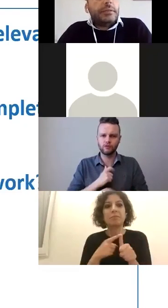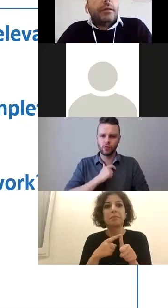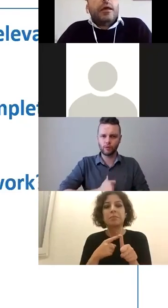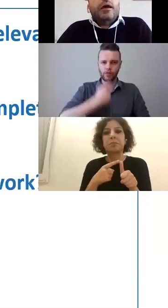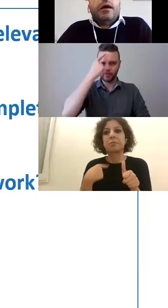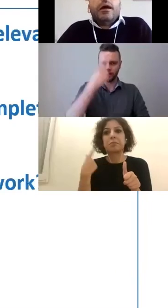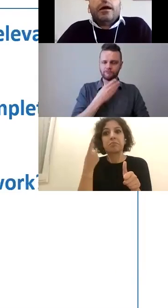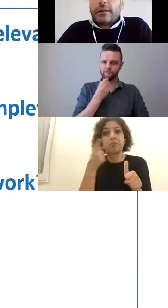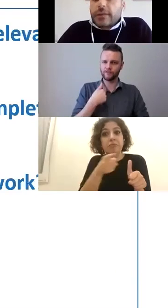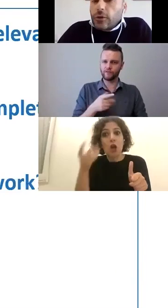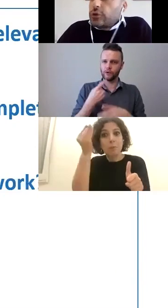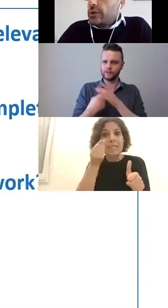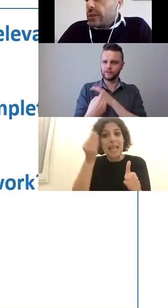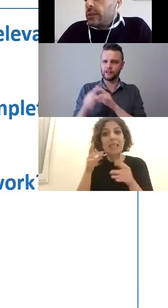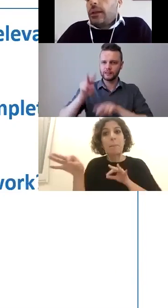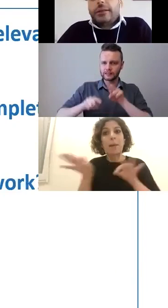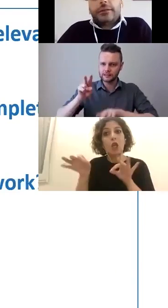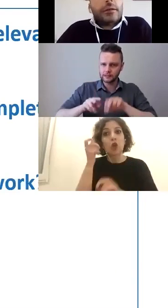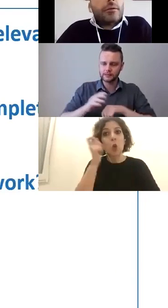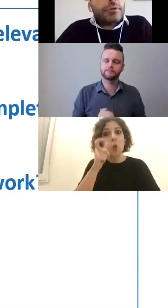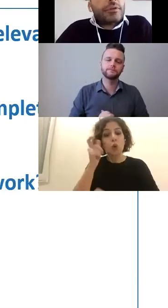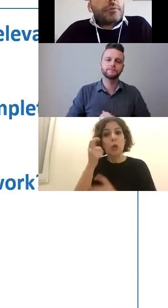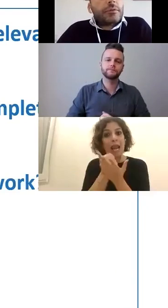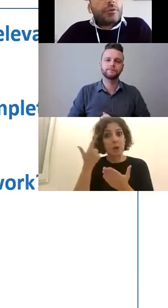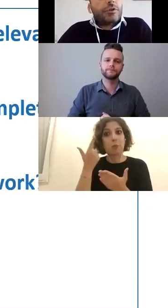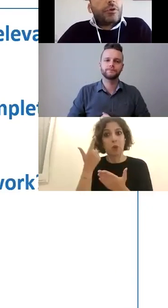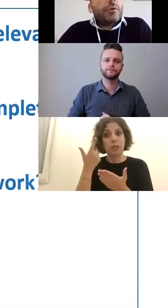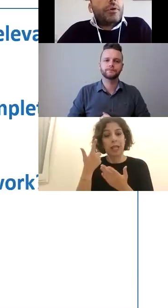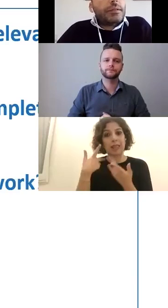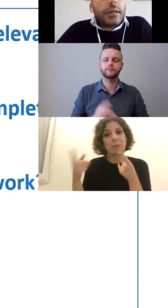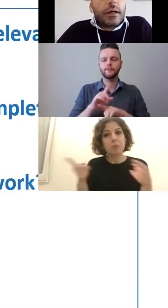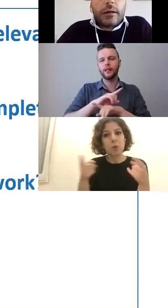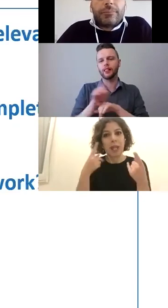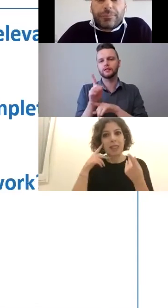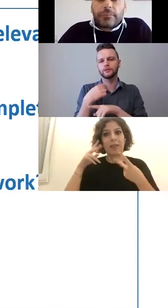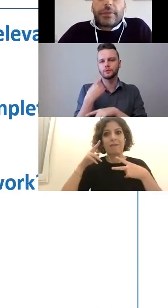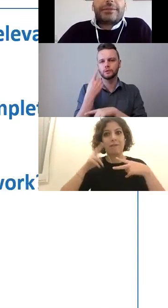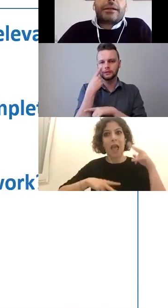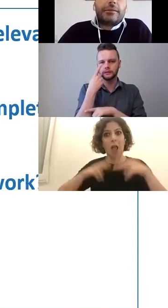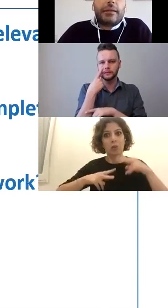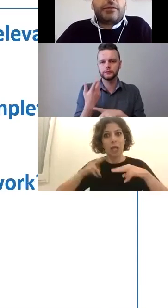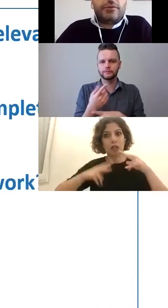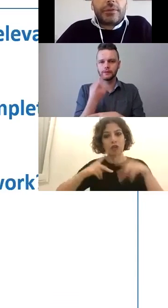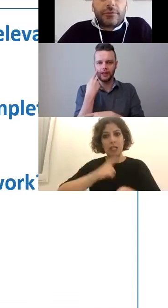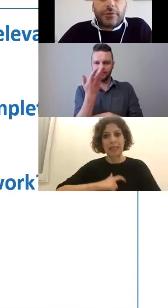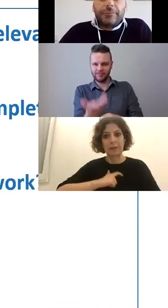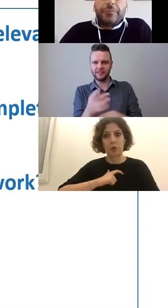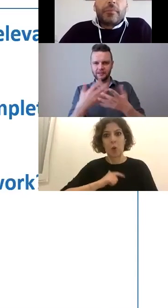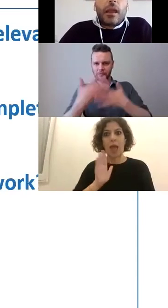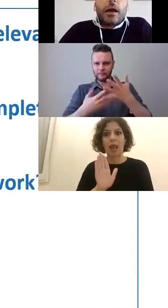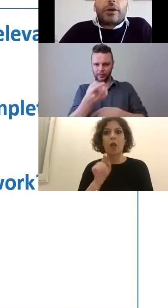assessment? Is a single choice, and later when the service will show us the exactly. Thank you,